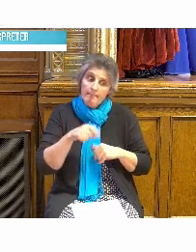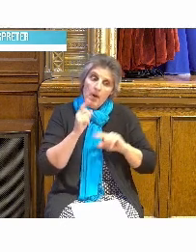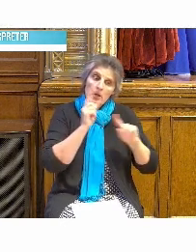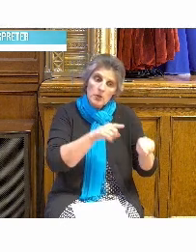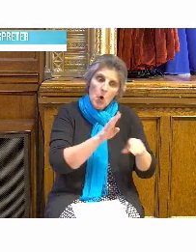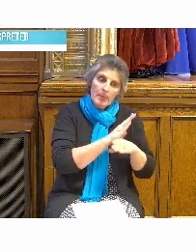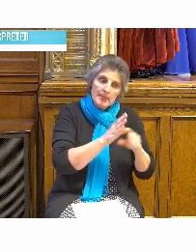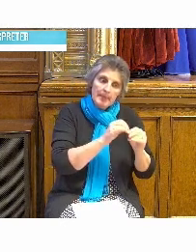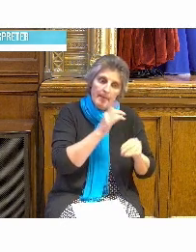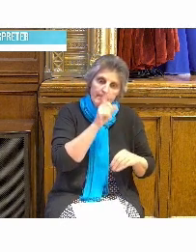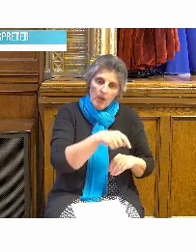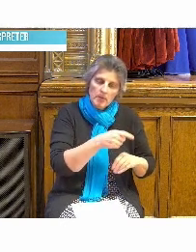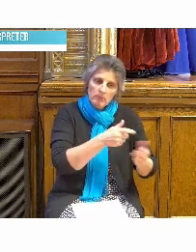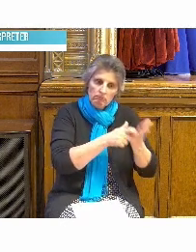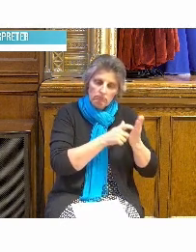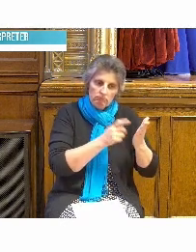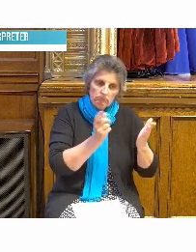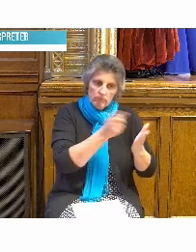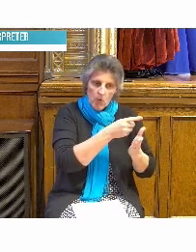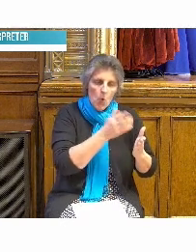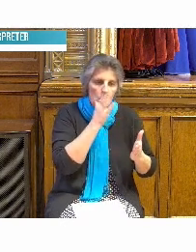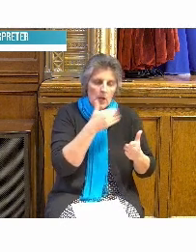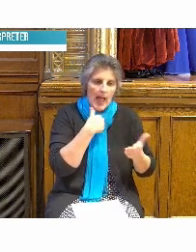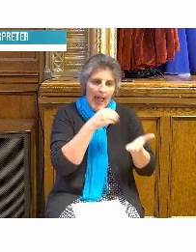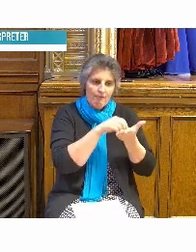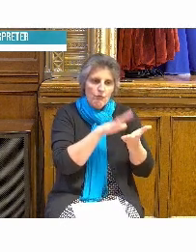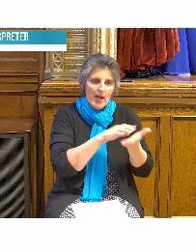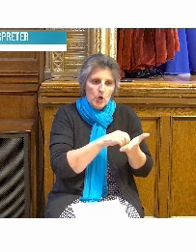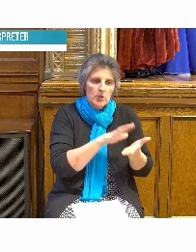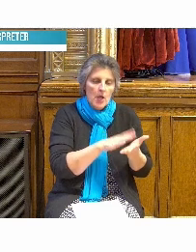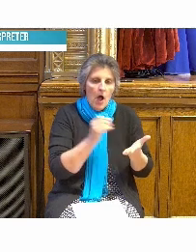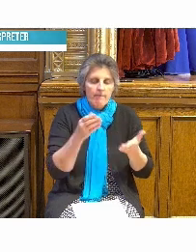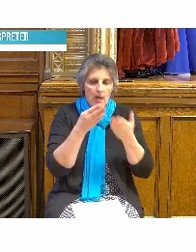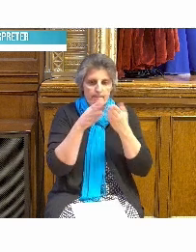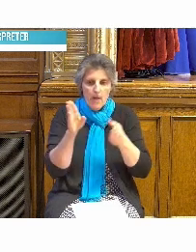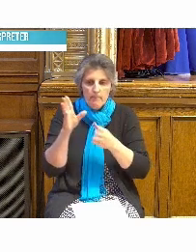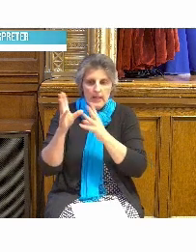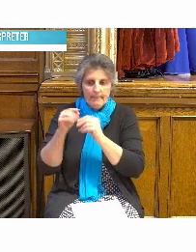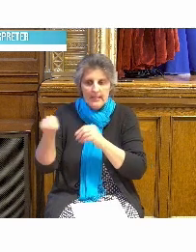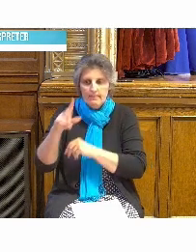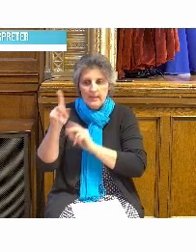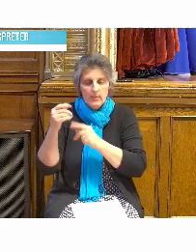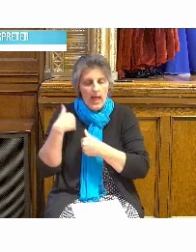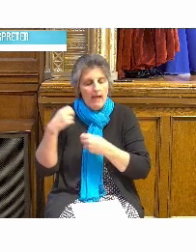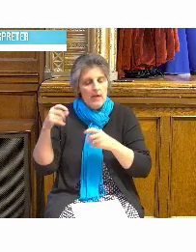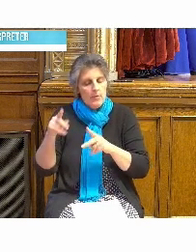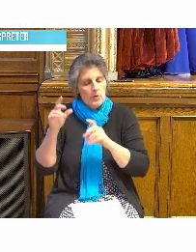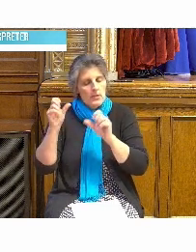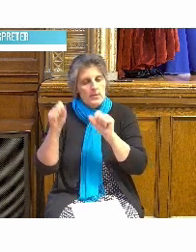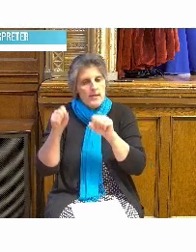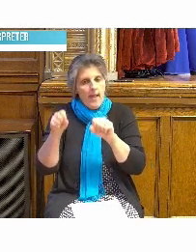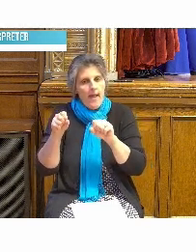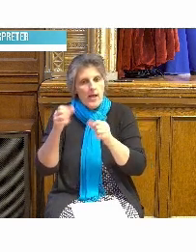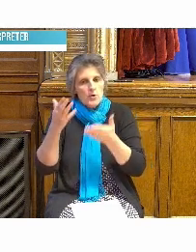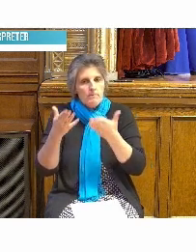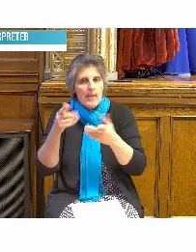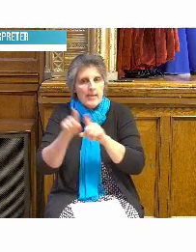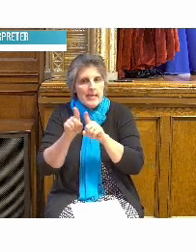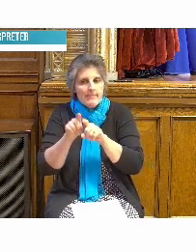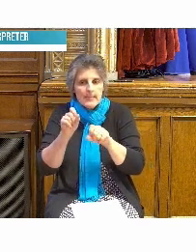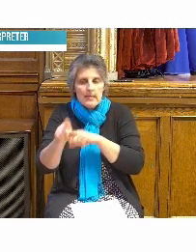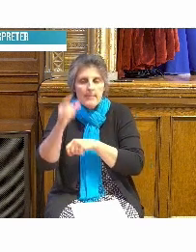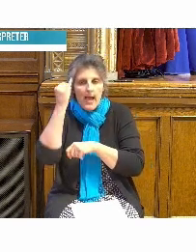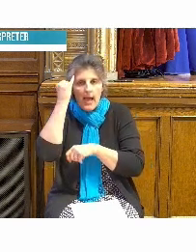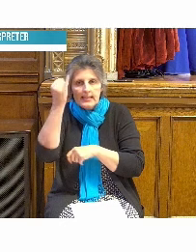meeting, I'll be there. We will have records of the public hearings. People have an opportunity to maybe even submit